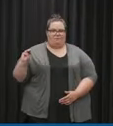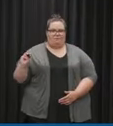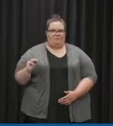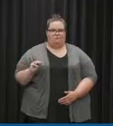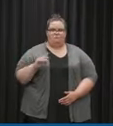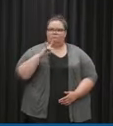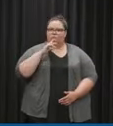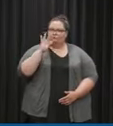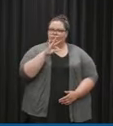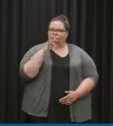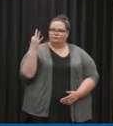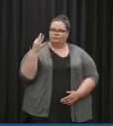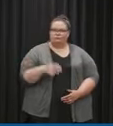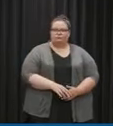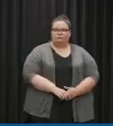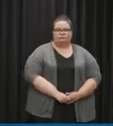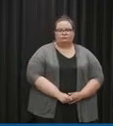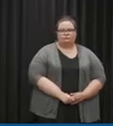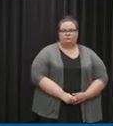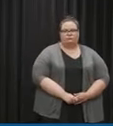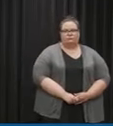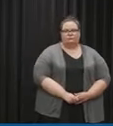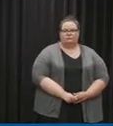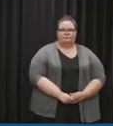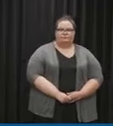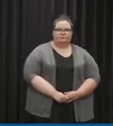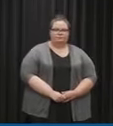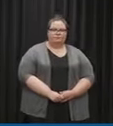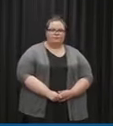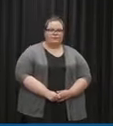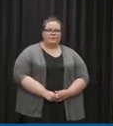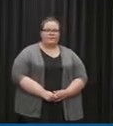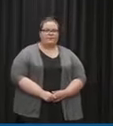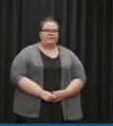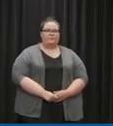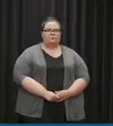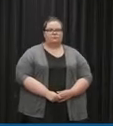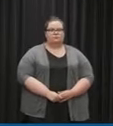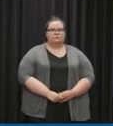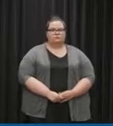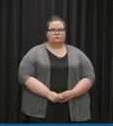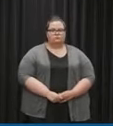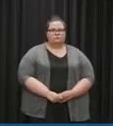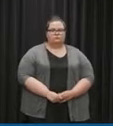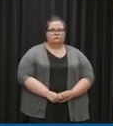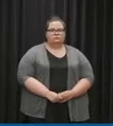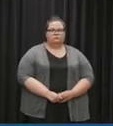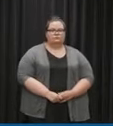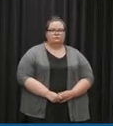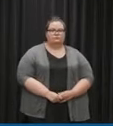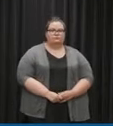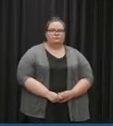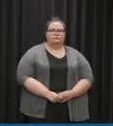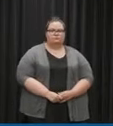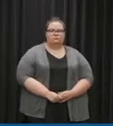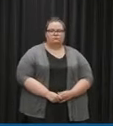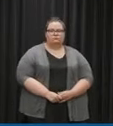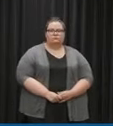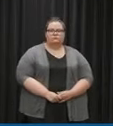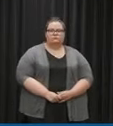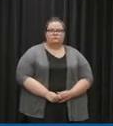CFIEFM, your question, please. Yes, hello. My question is about daycares. I would like to know if